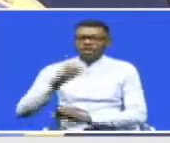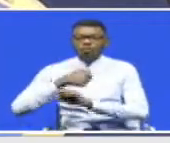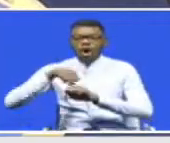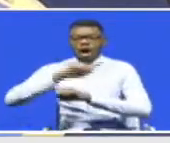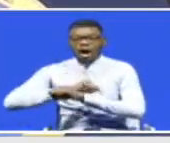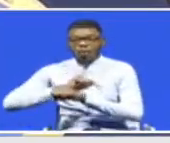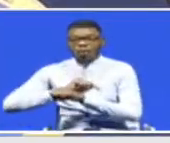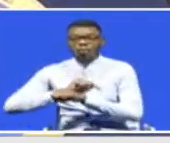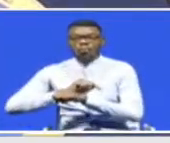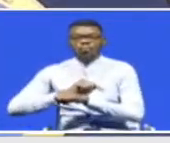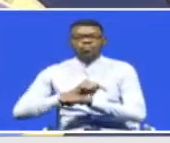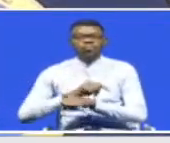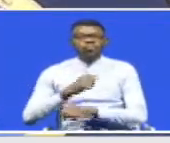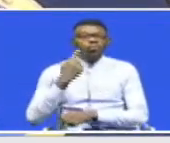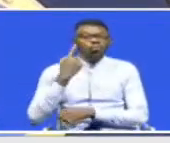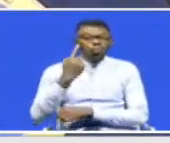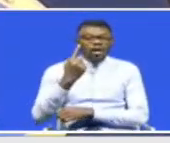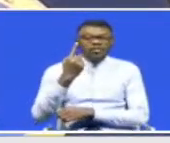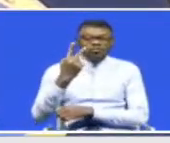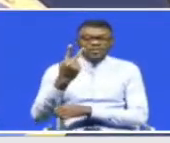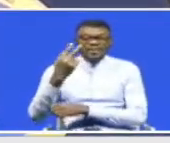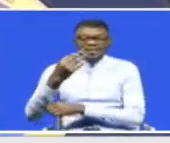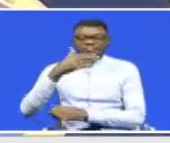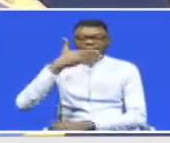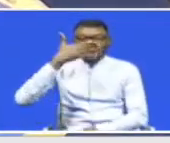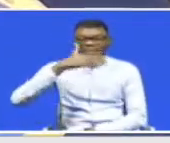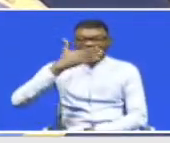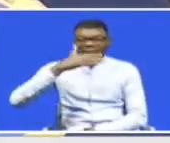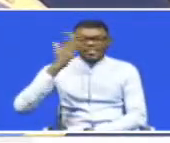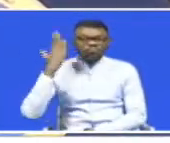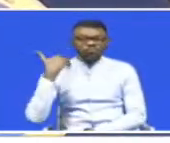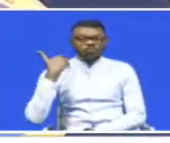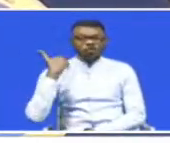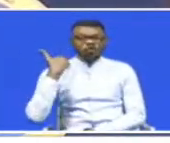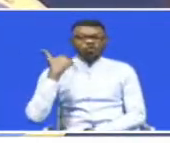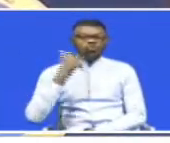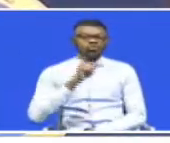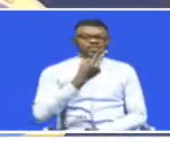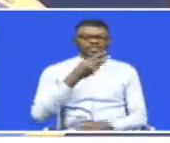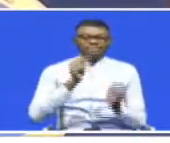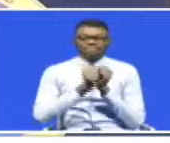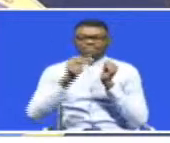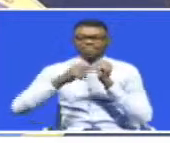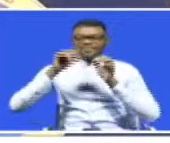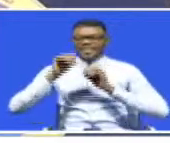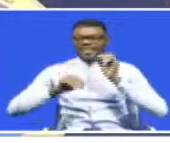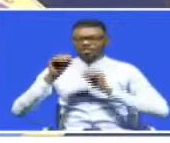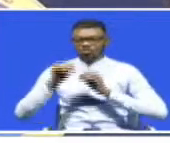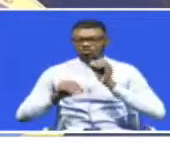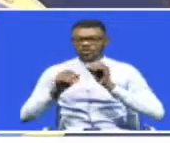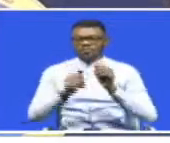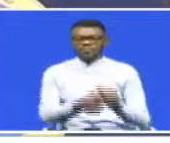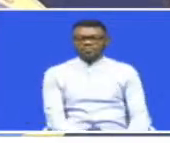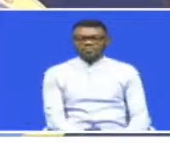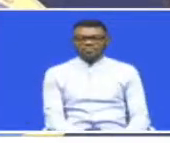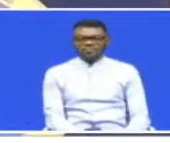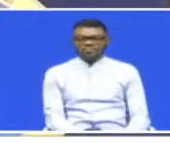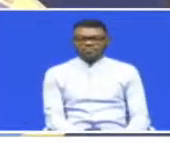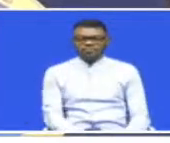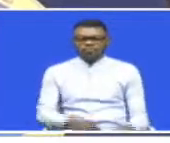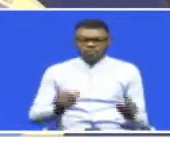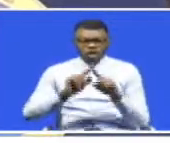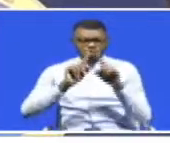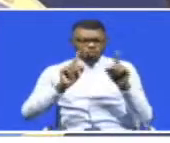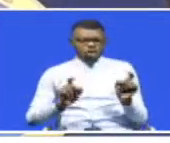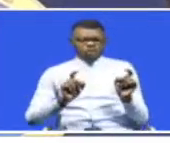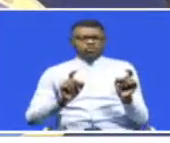the 123 days we held the 2017 election. The question